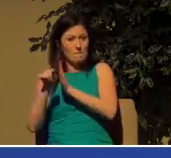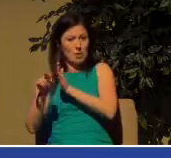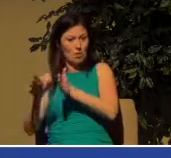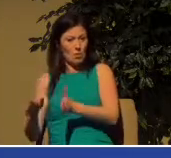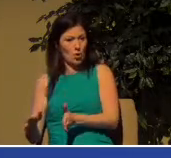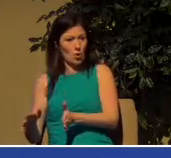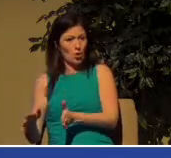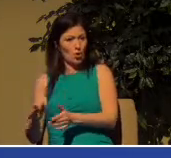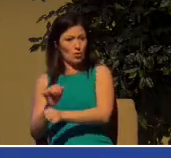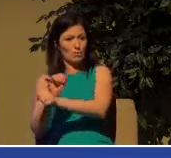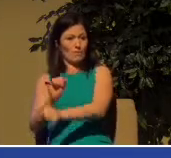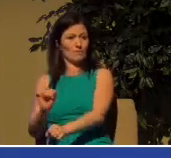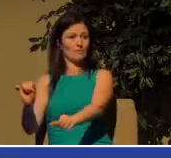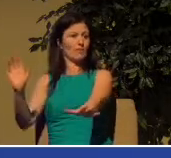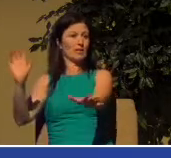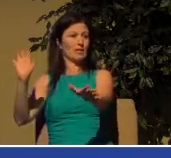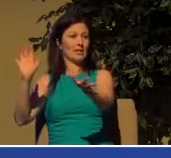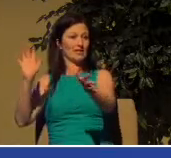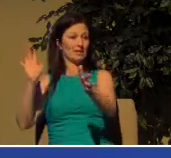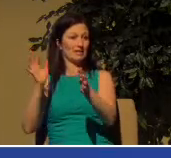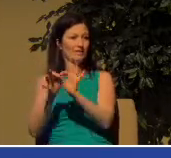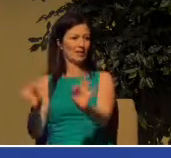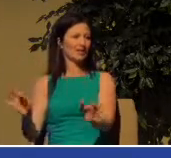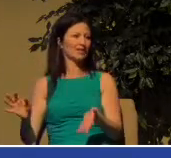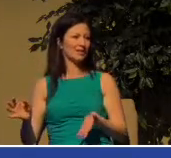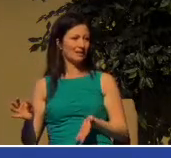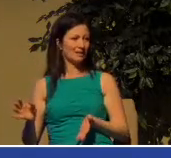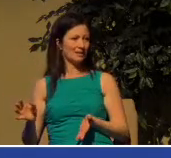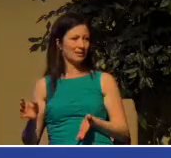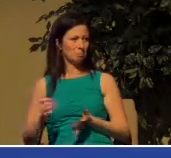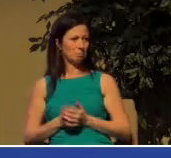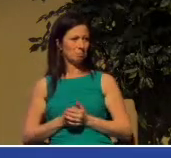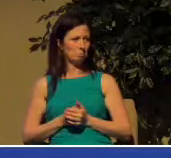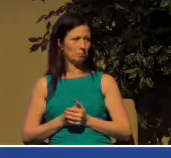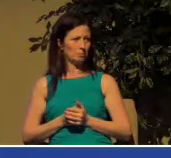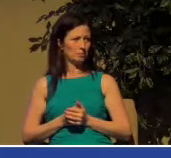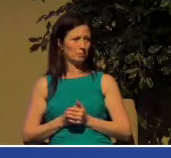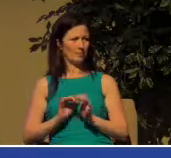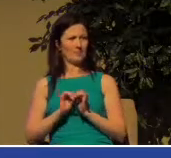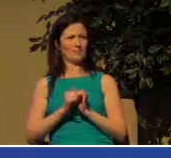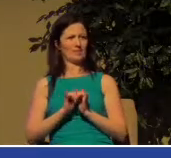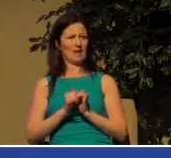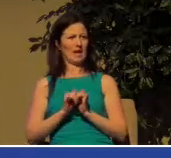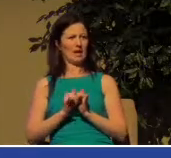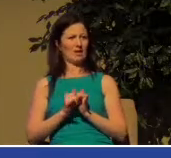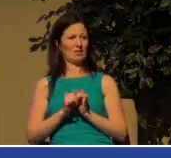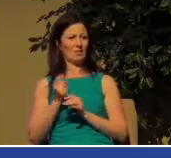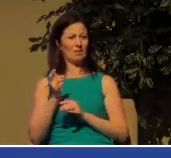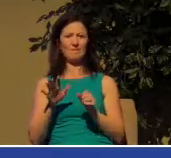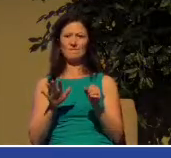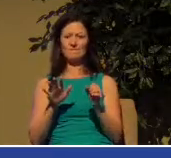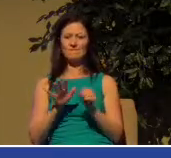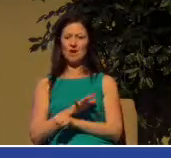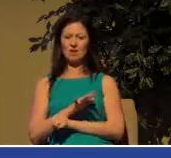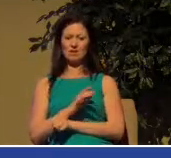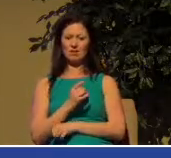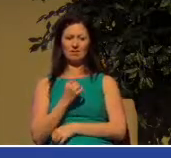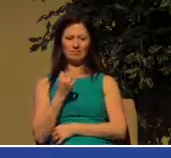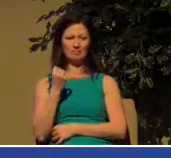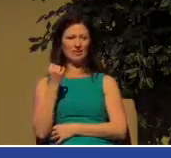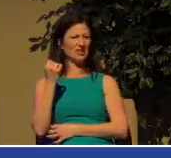released to you." I don't know that we can fully weigh out